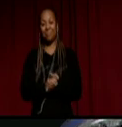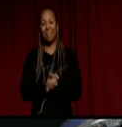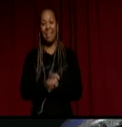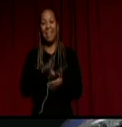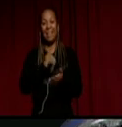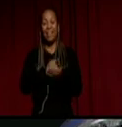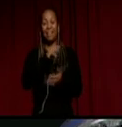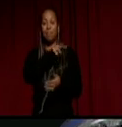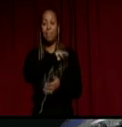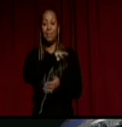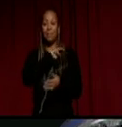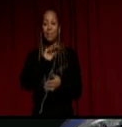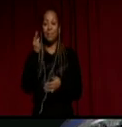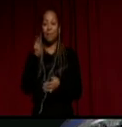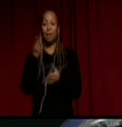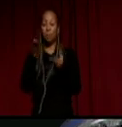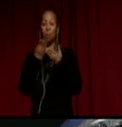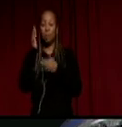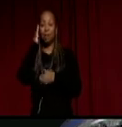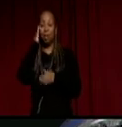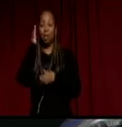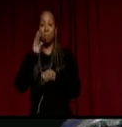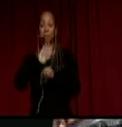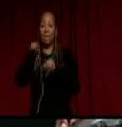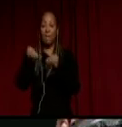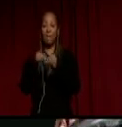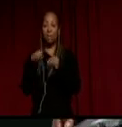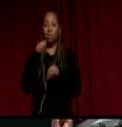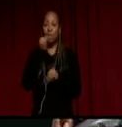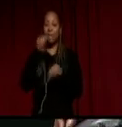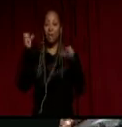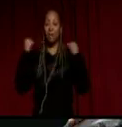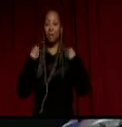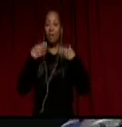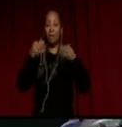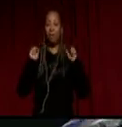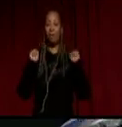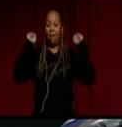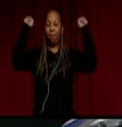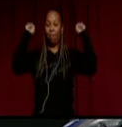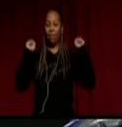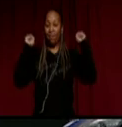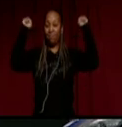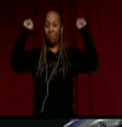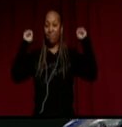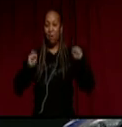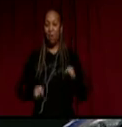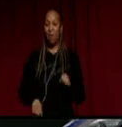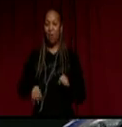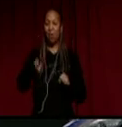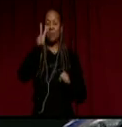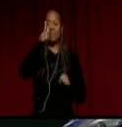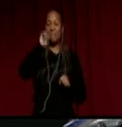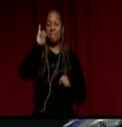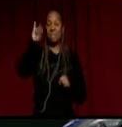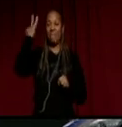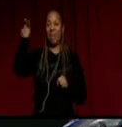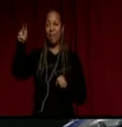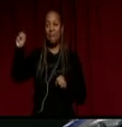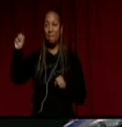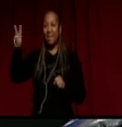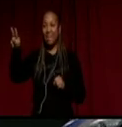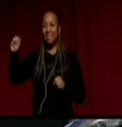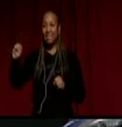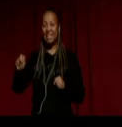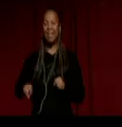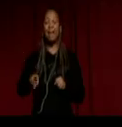Dr. Mason, somebody wants to know that in addition to eating healthy and exercising daily, what are some vitamins and minerals that we can